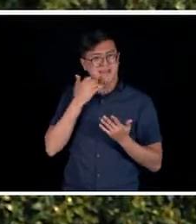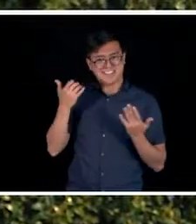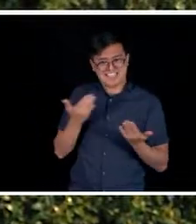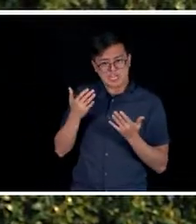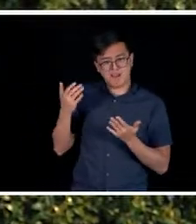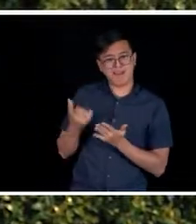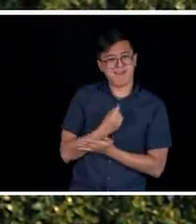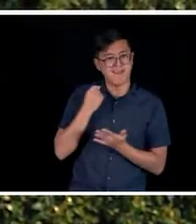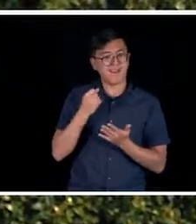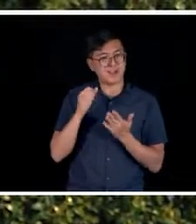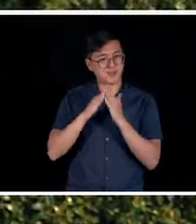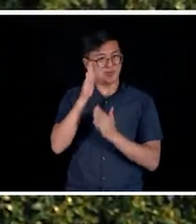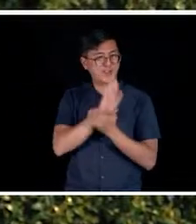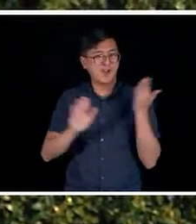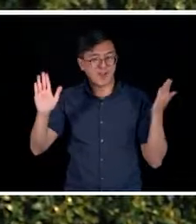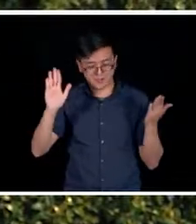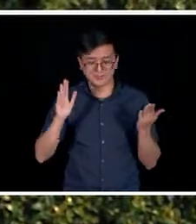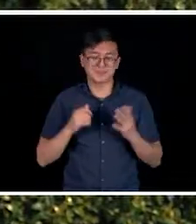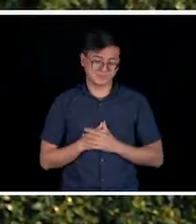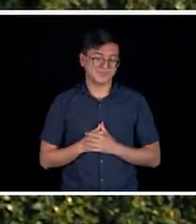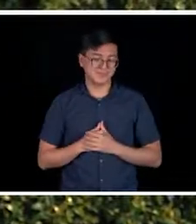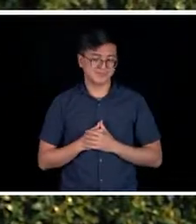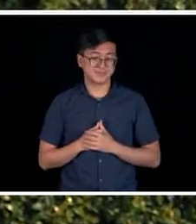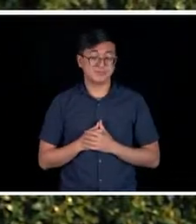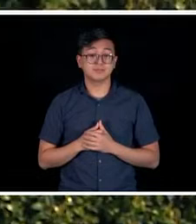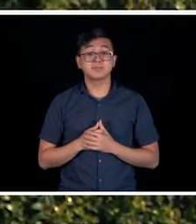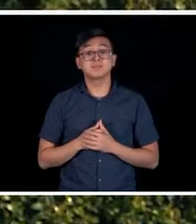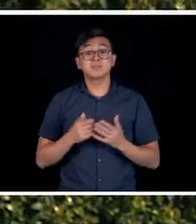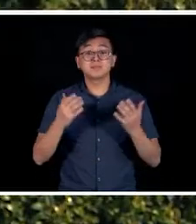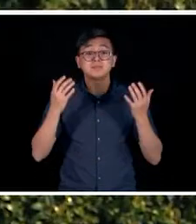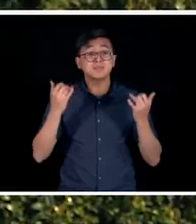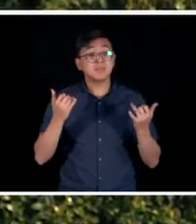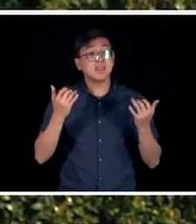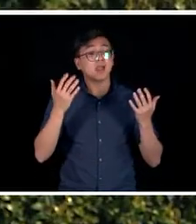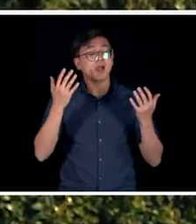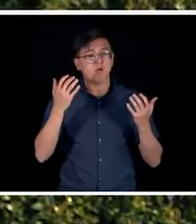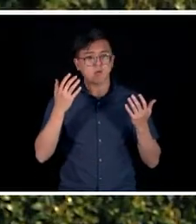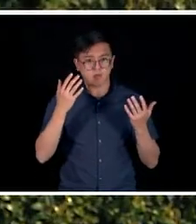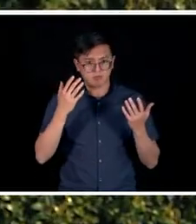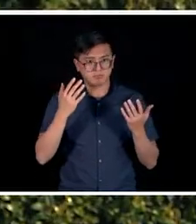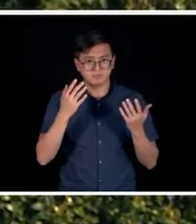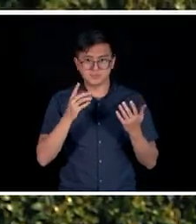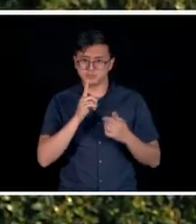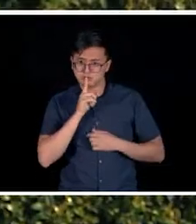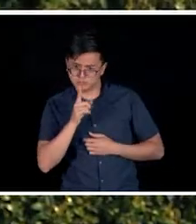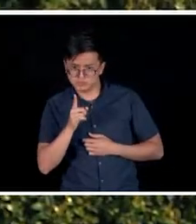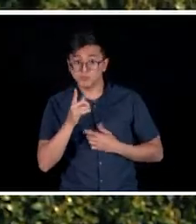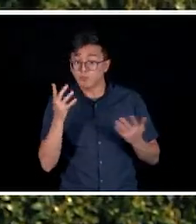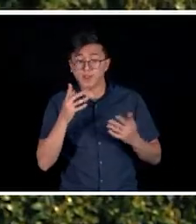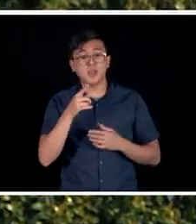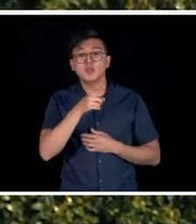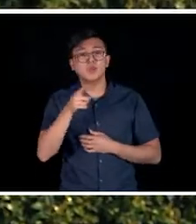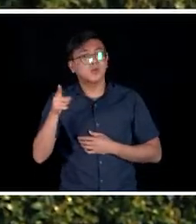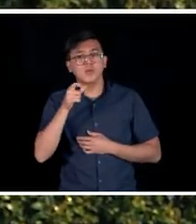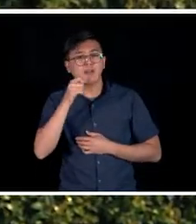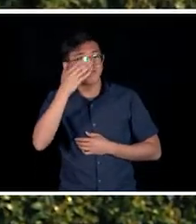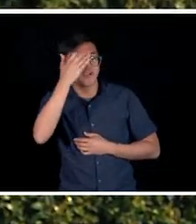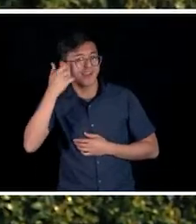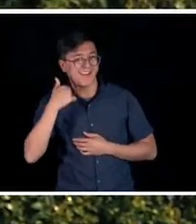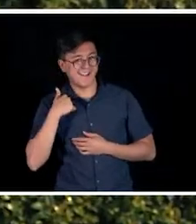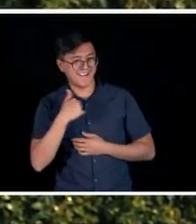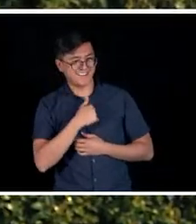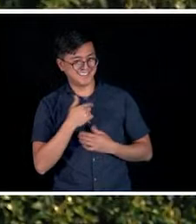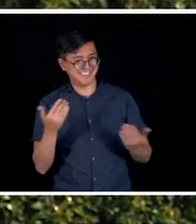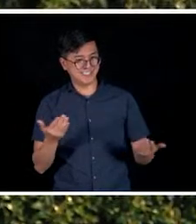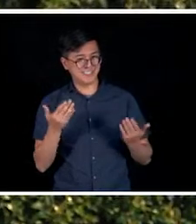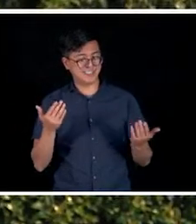had here at Mount San Antonio College. I want to be sure that as you move forward, you don't forget about us, and particularly